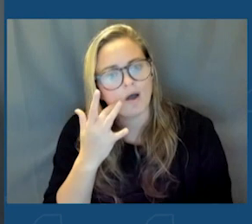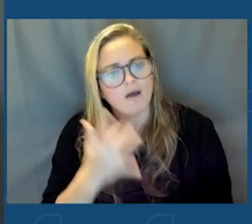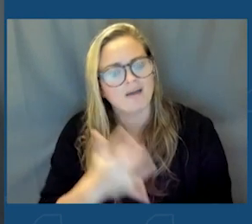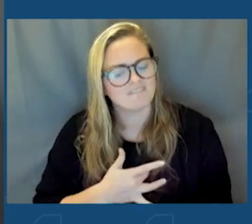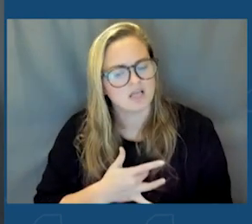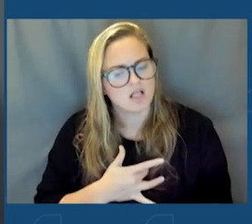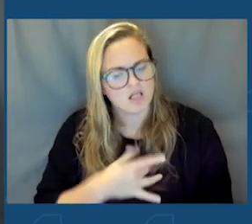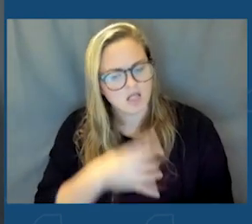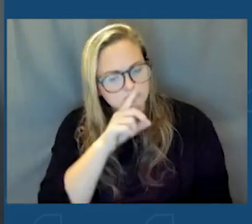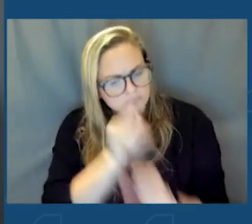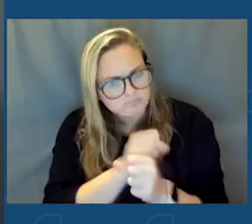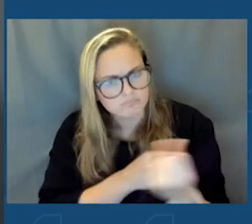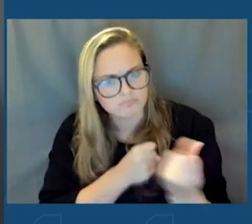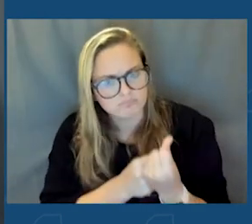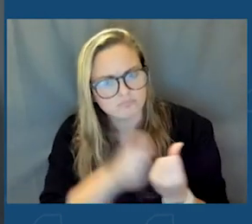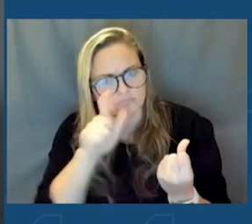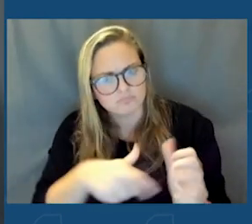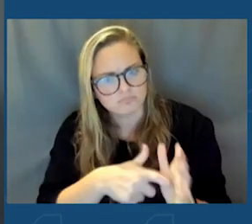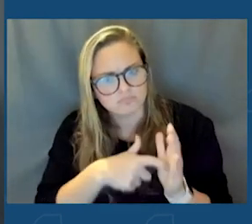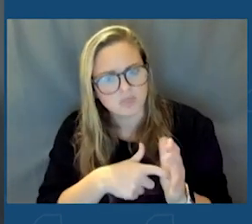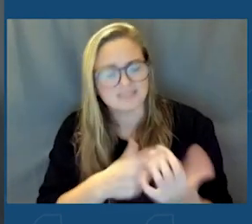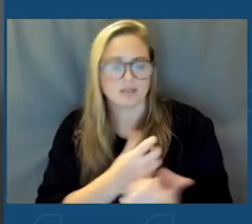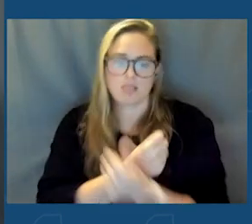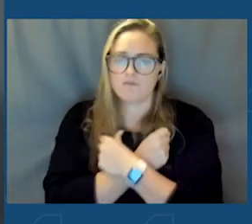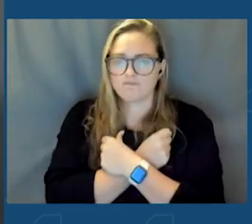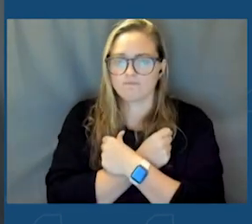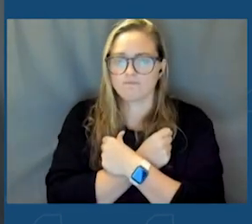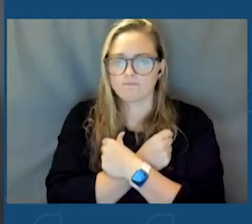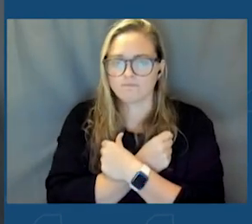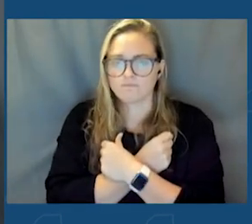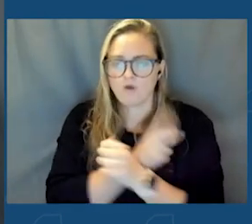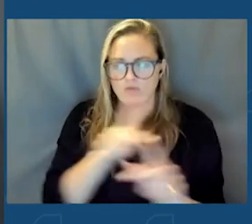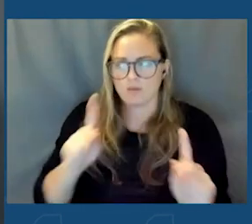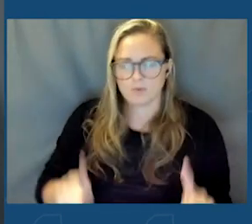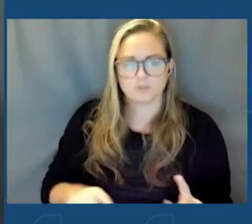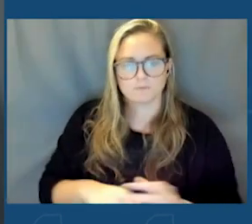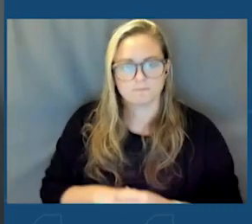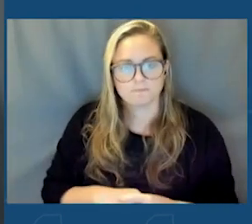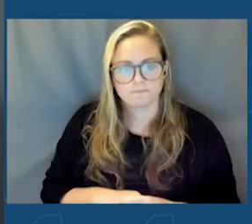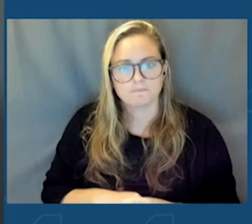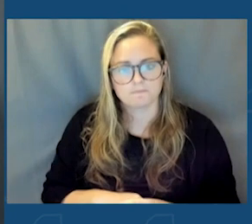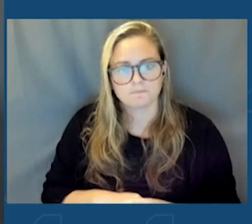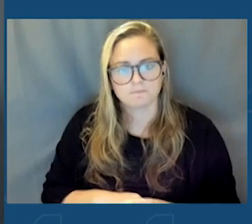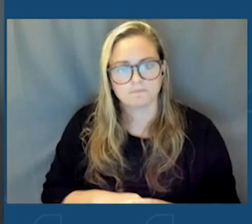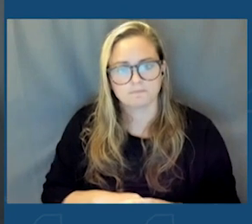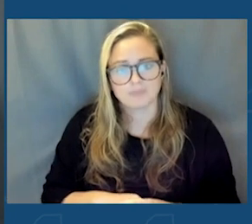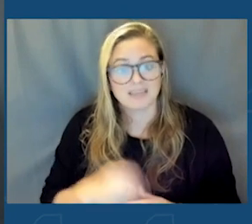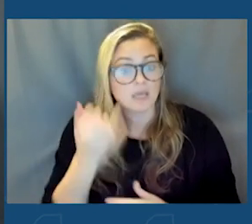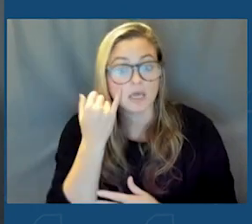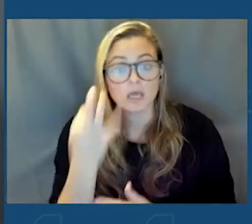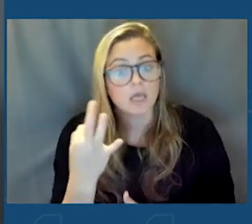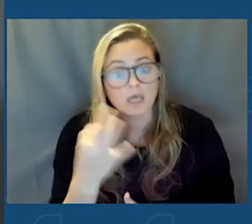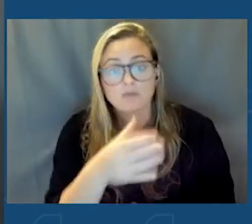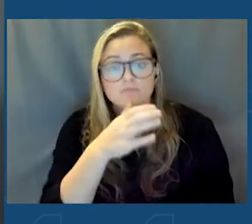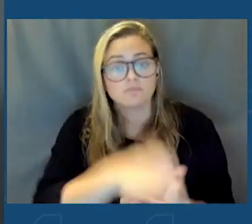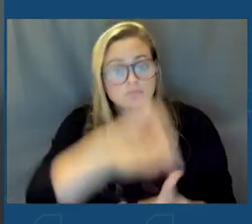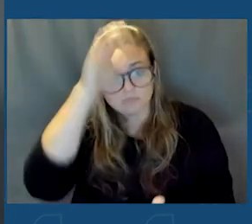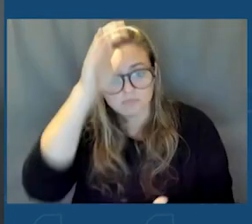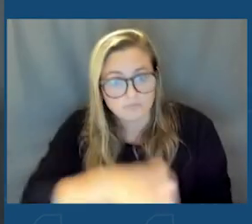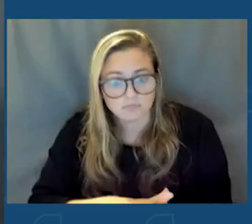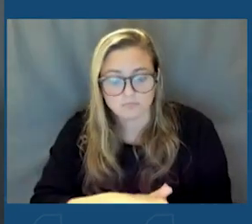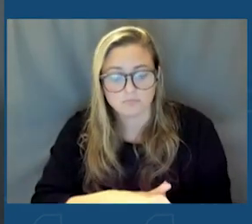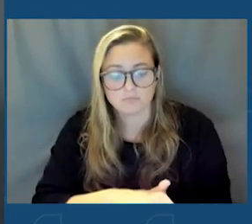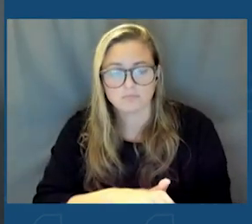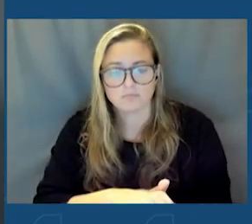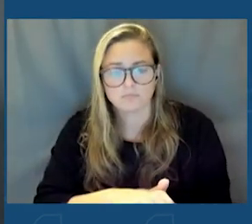duty and, above all, love for the person you lost. Because if it was a spouse, you're reminded there was